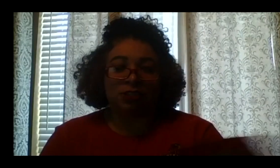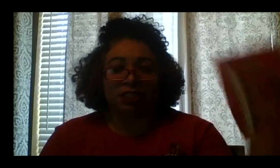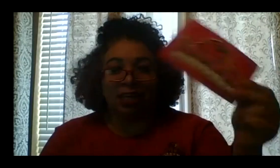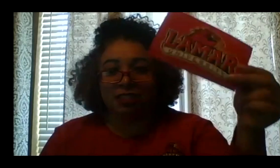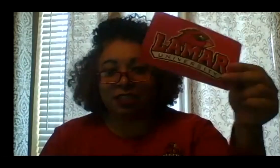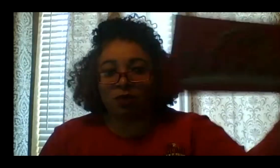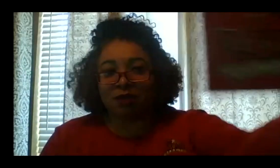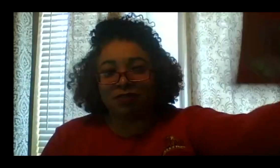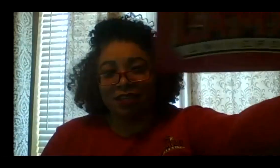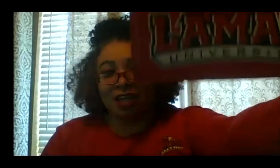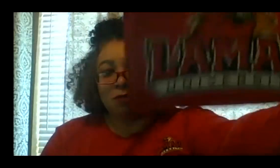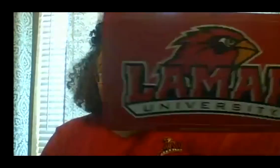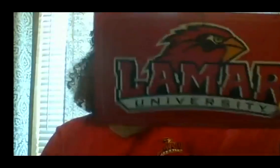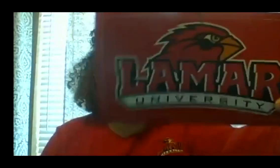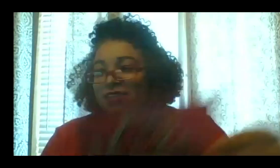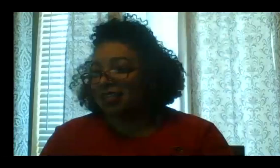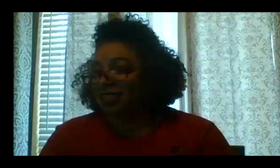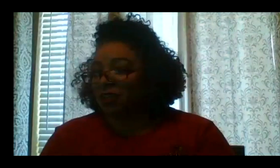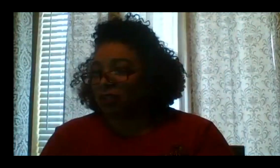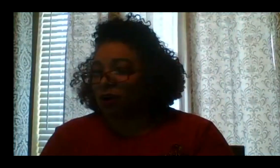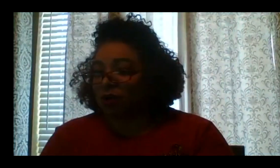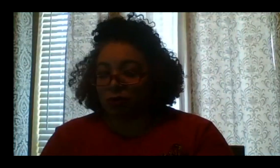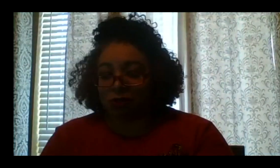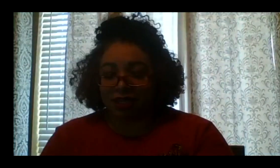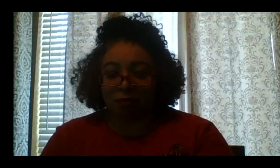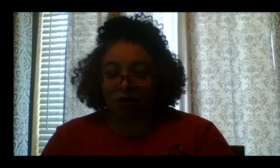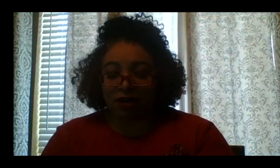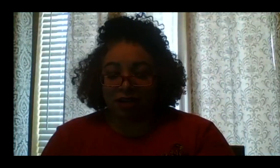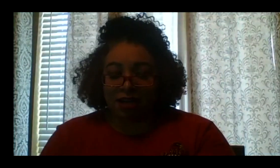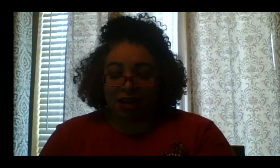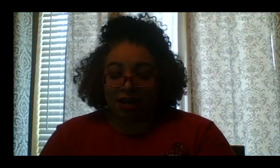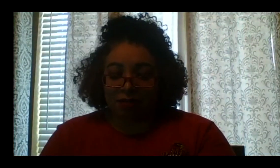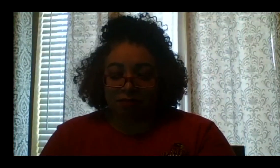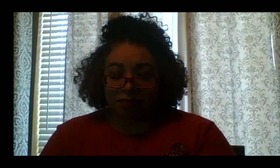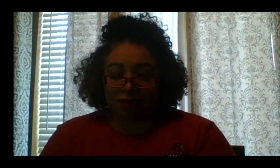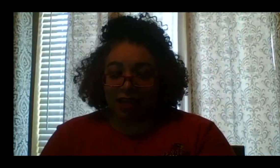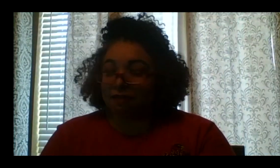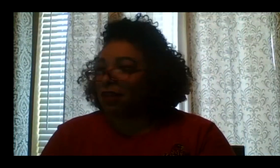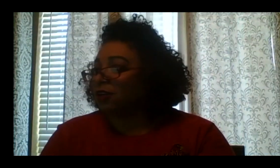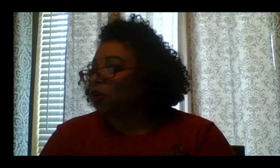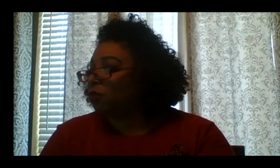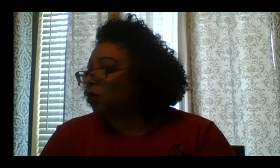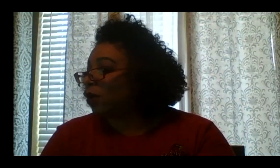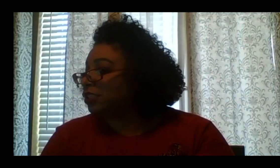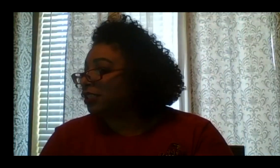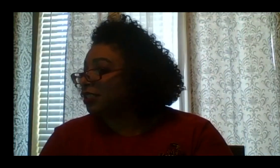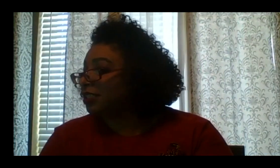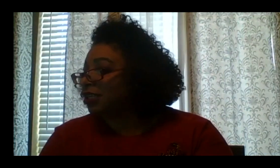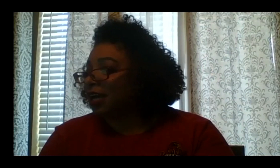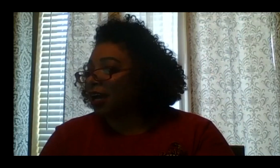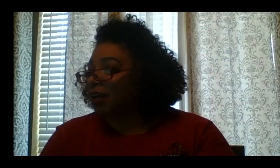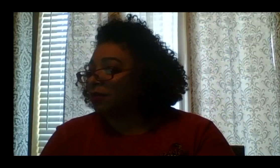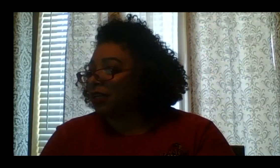physical address, and I can send you a Lamar sticker so that you are always representing Lamar. If there are no more